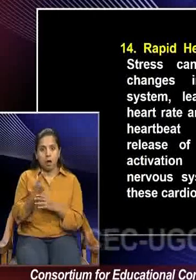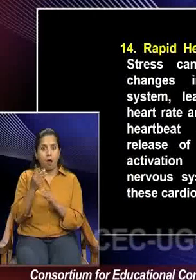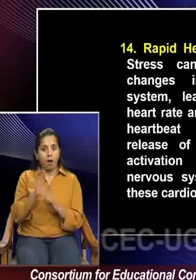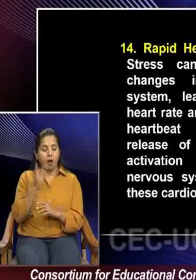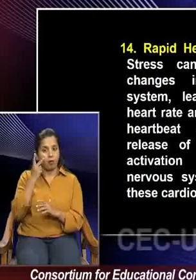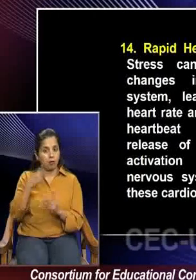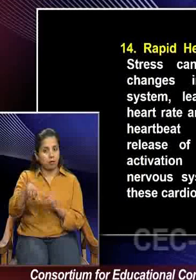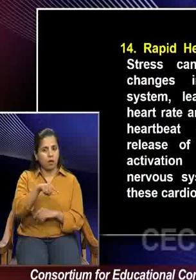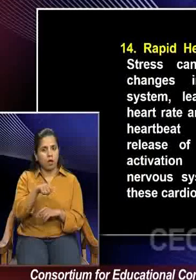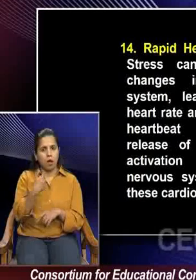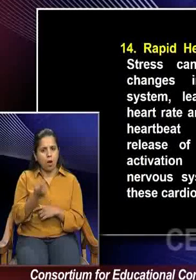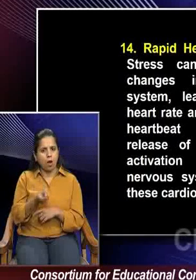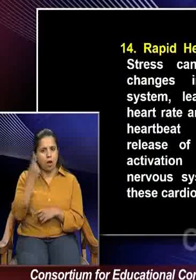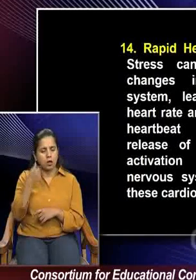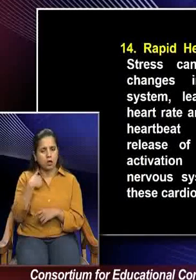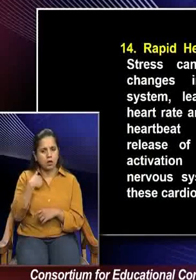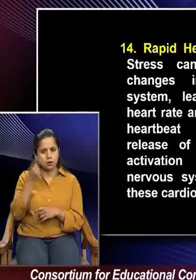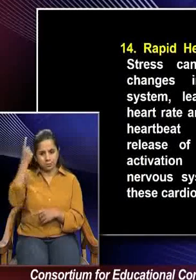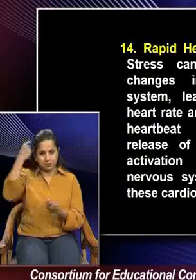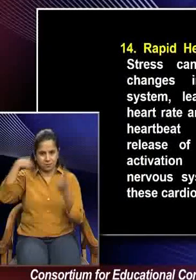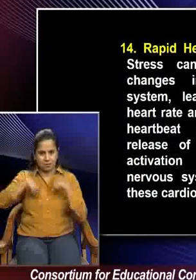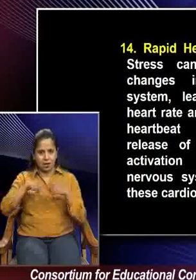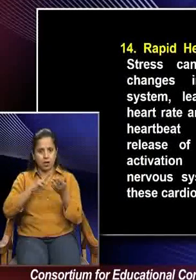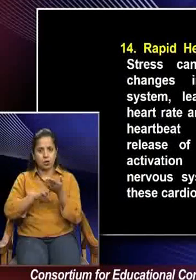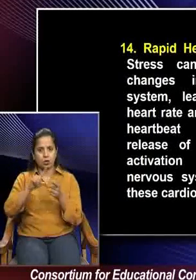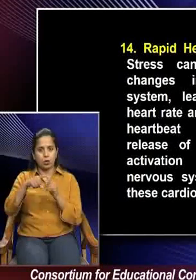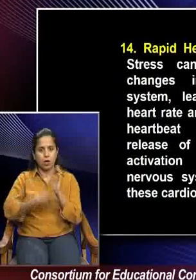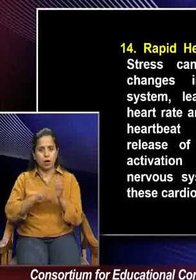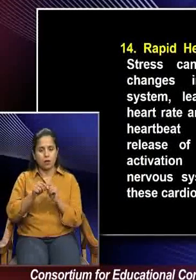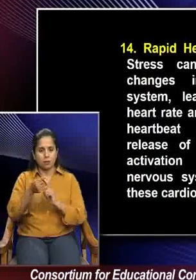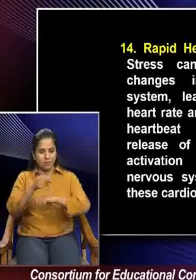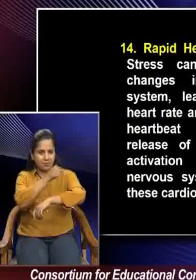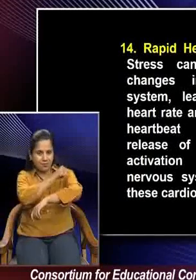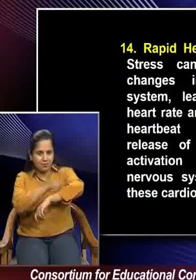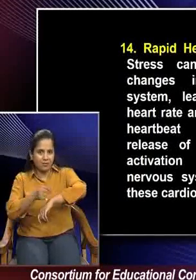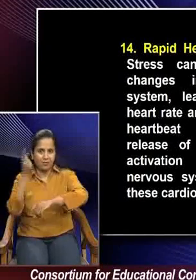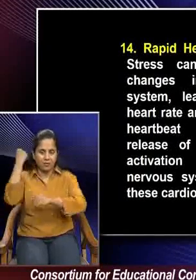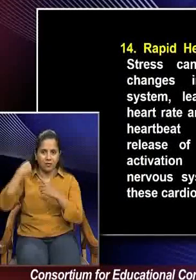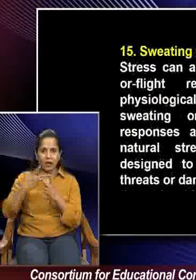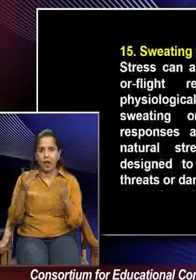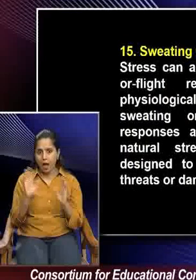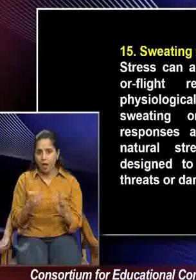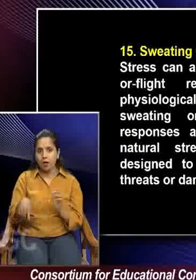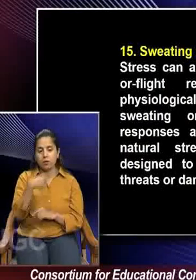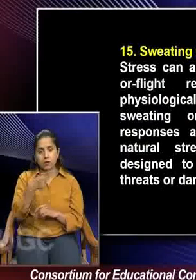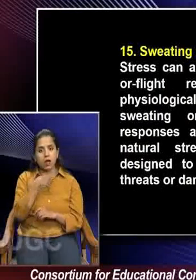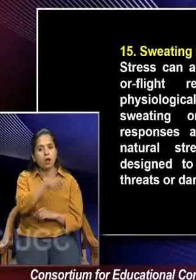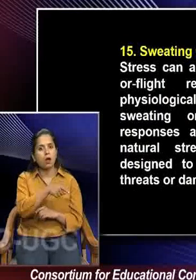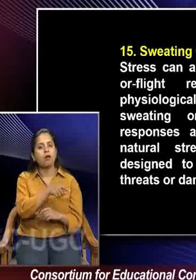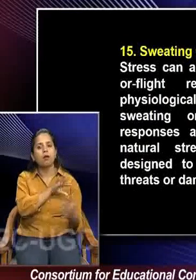the sympathetic nervous system can contribute to these cardiovascular